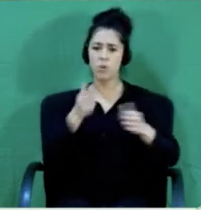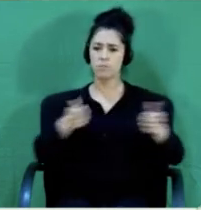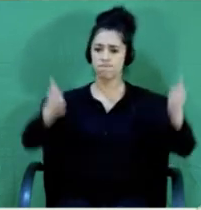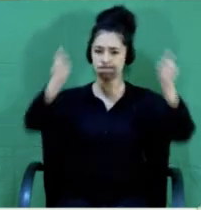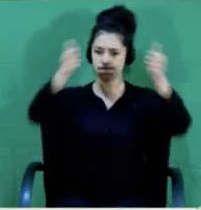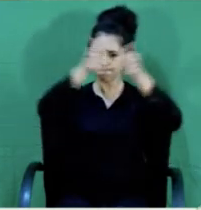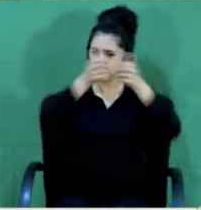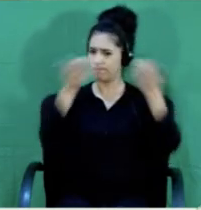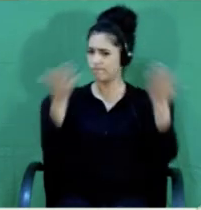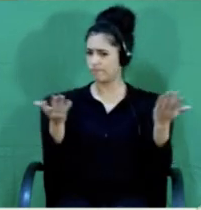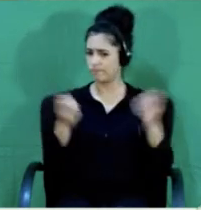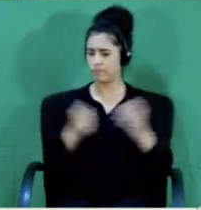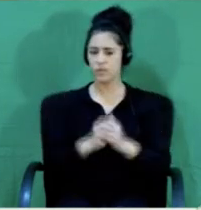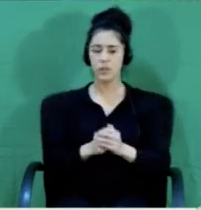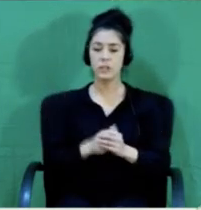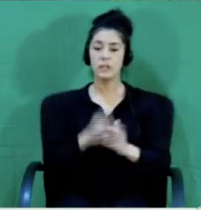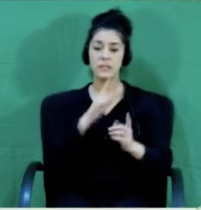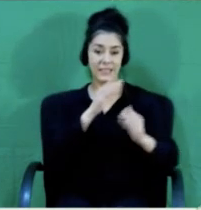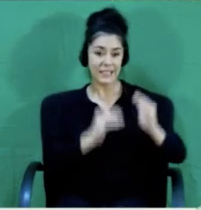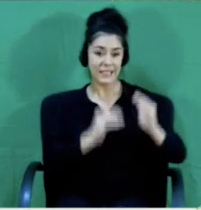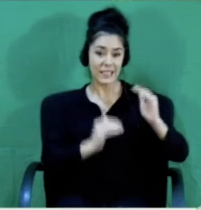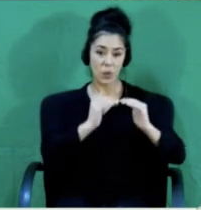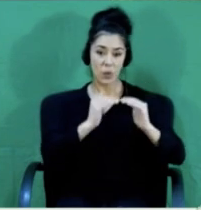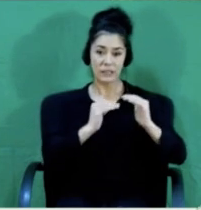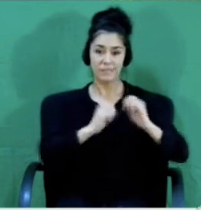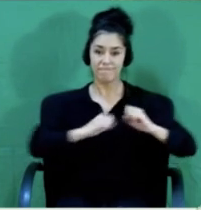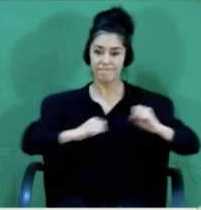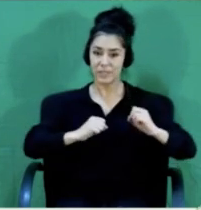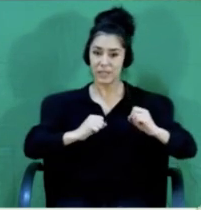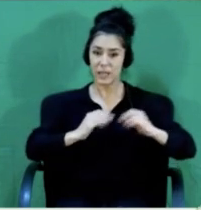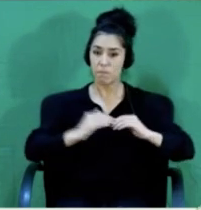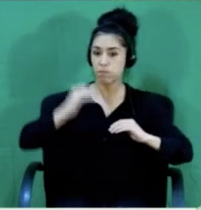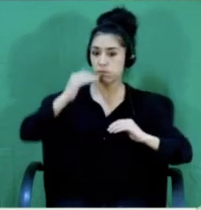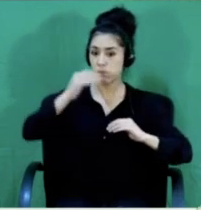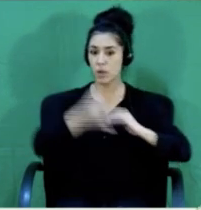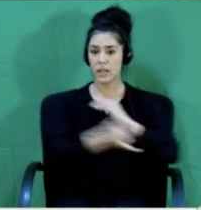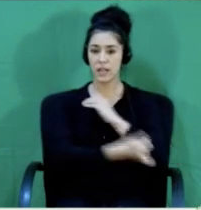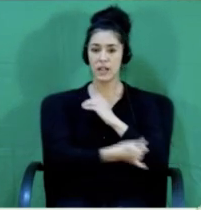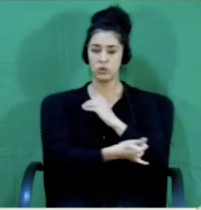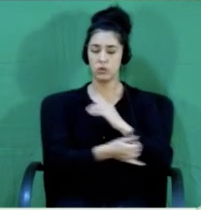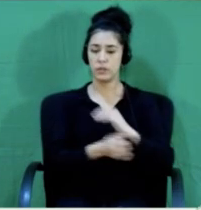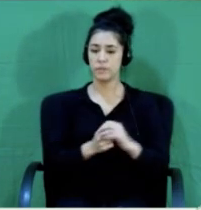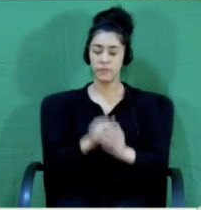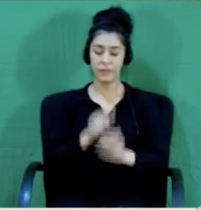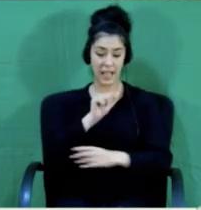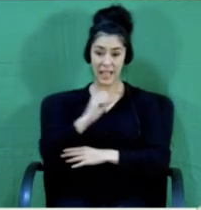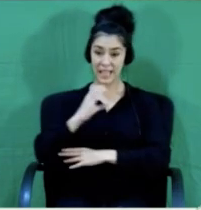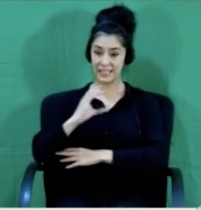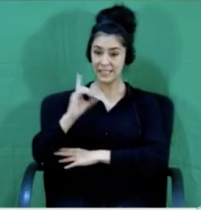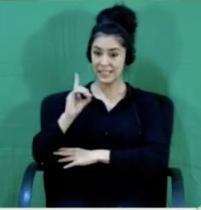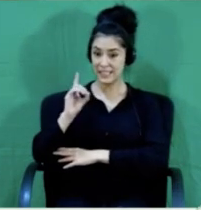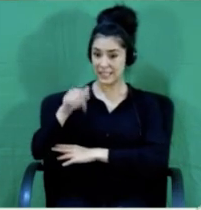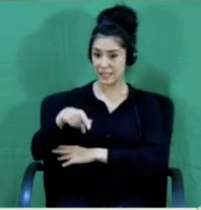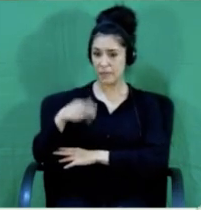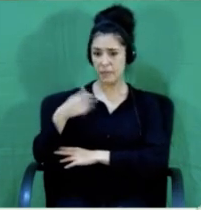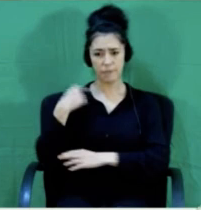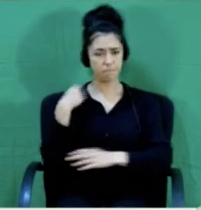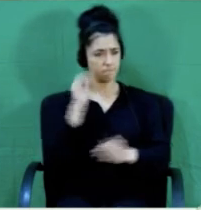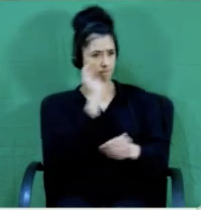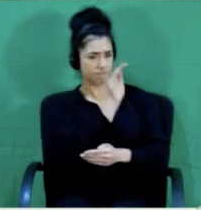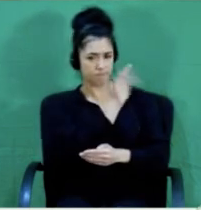education increases the inequality gap that exists in this country. The ACDP implored the President on behalf